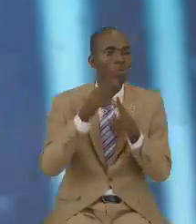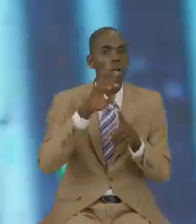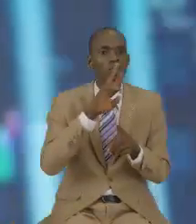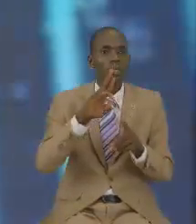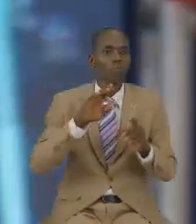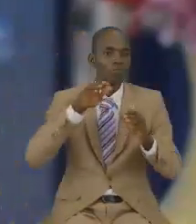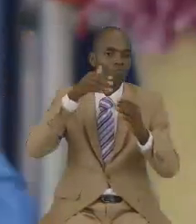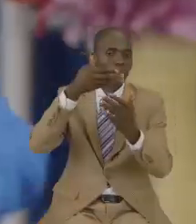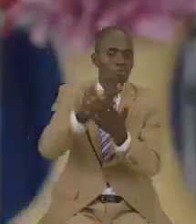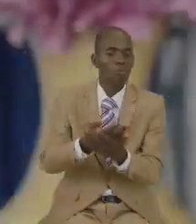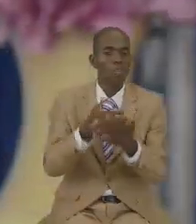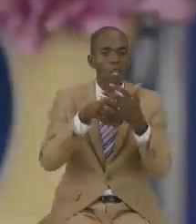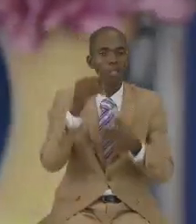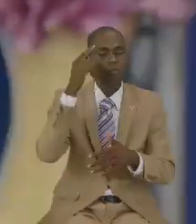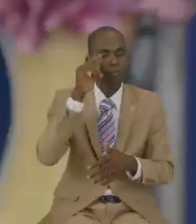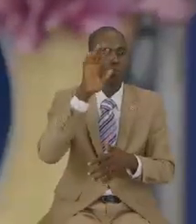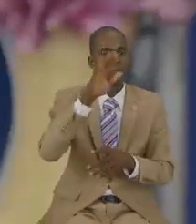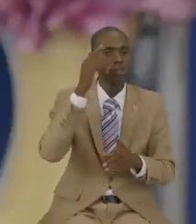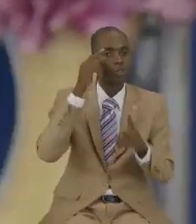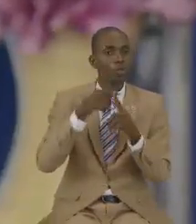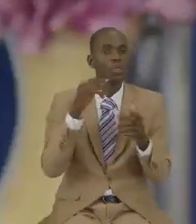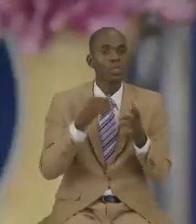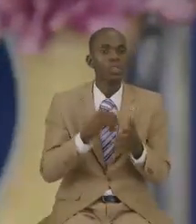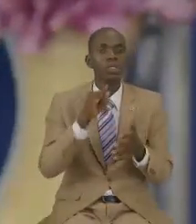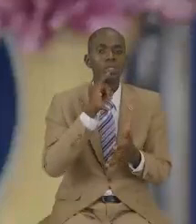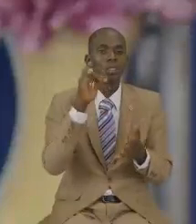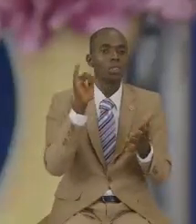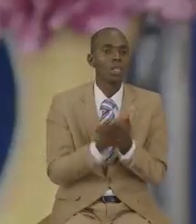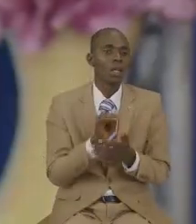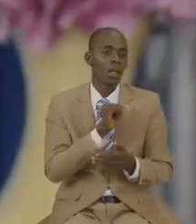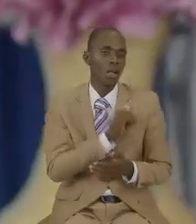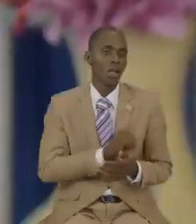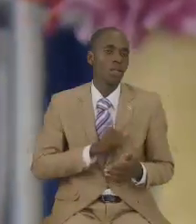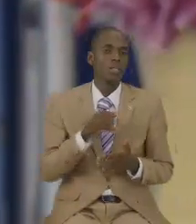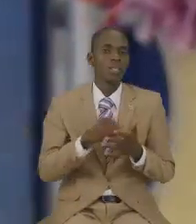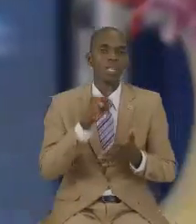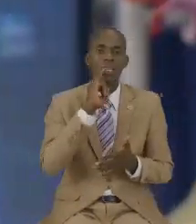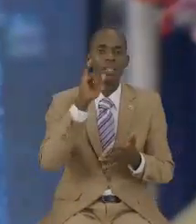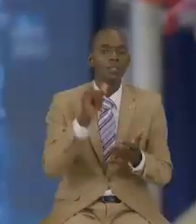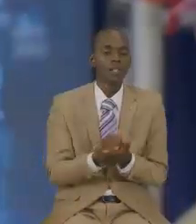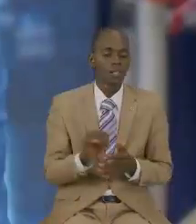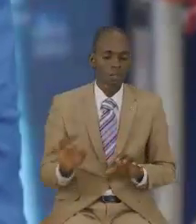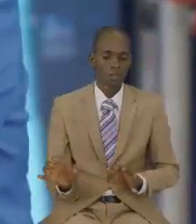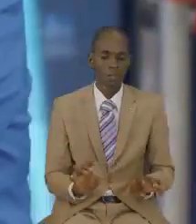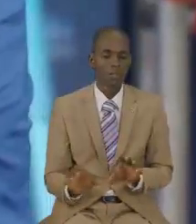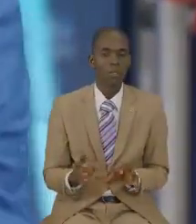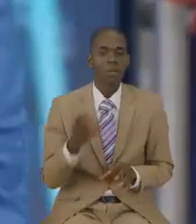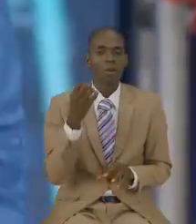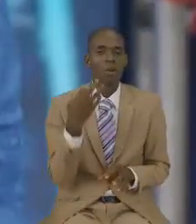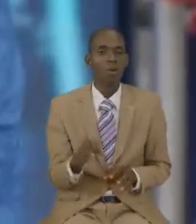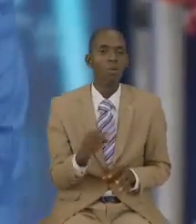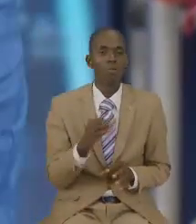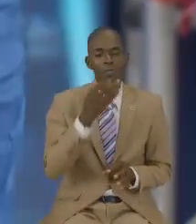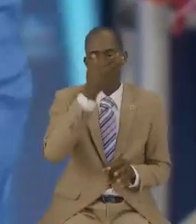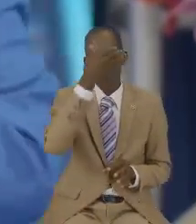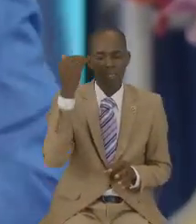and reaching forth. It is that attitude, it is that activity of forgetting